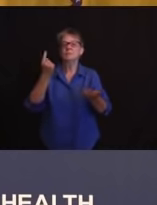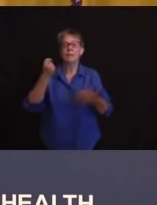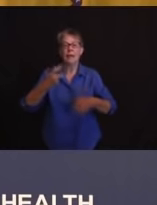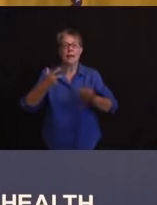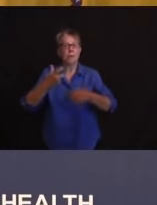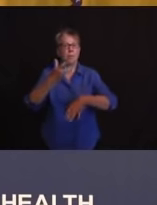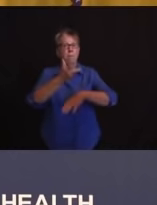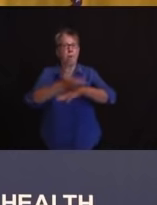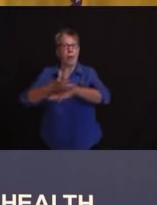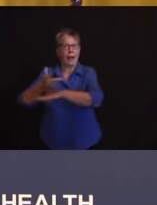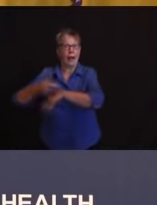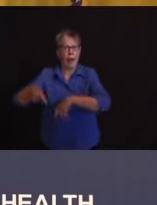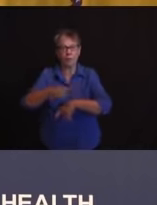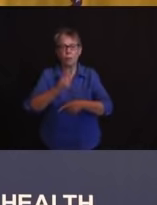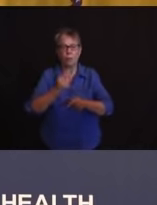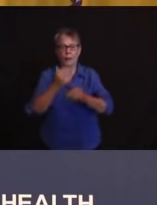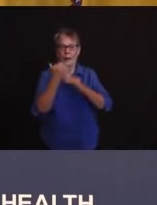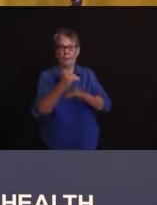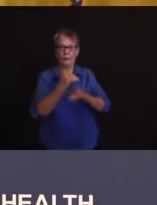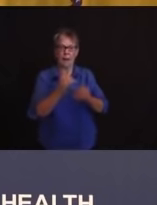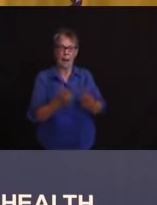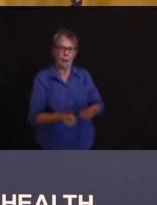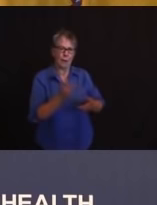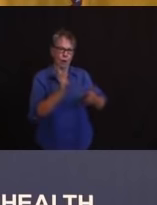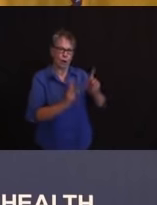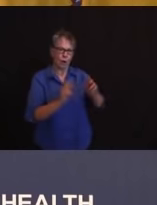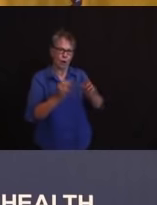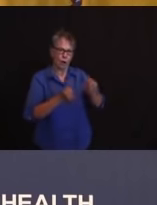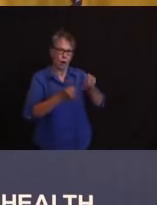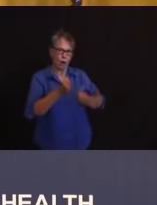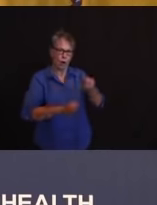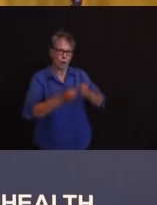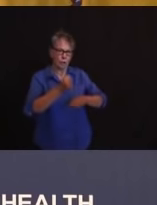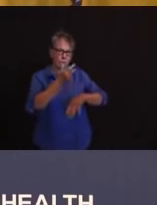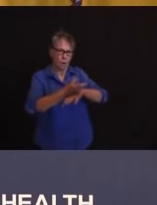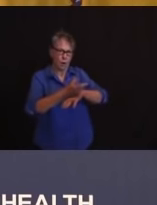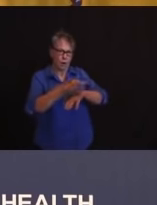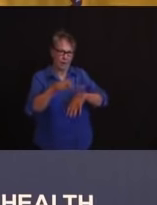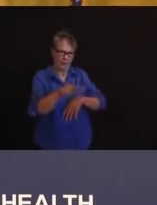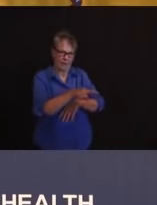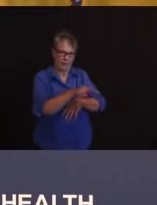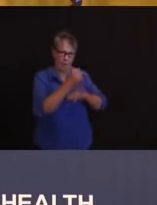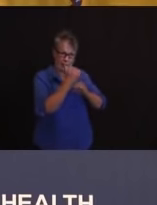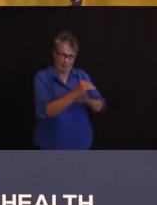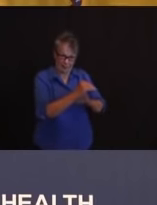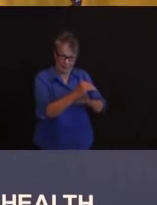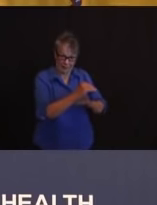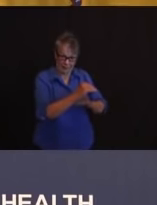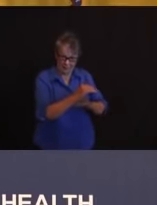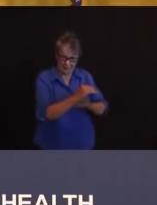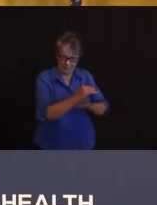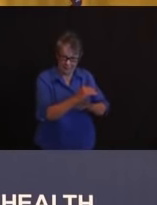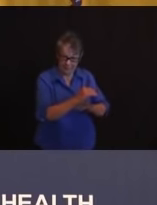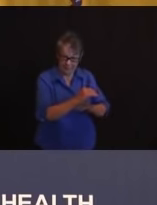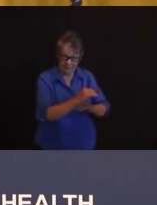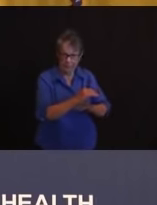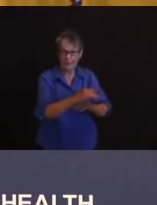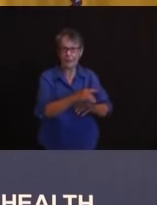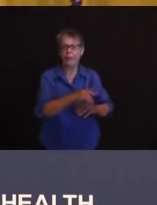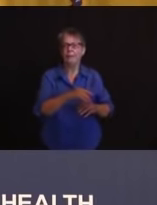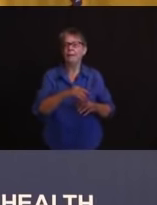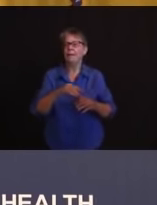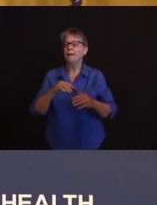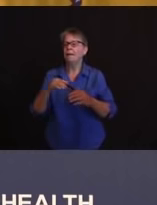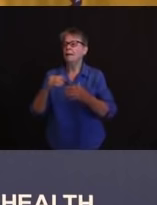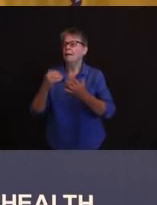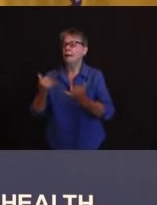some limitation on the amount of day tags or season or monthly passes. And it's some of what we saw for all the above